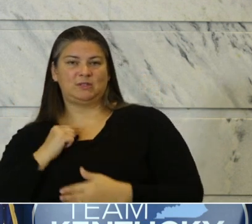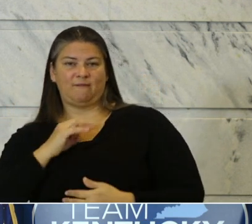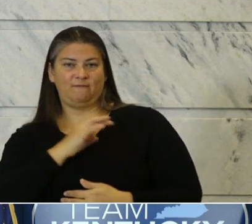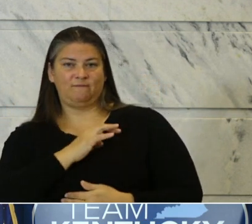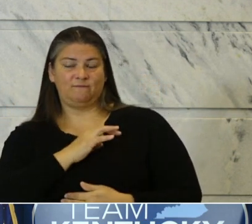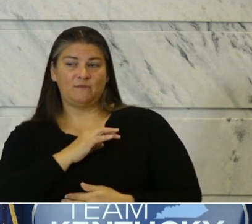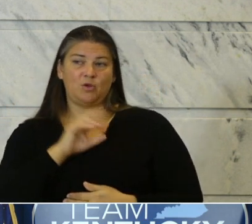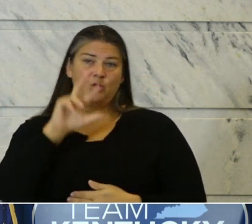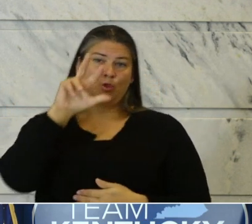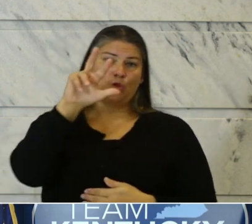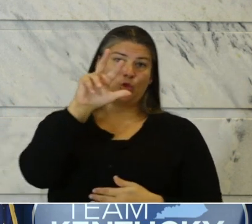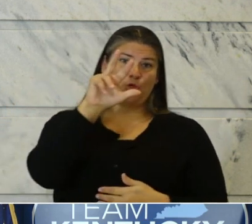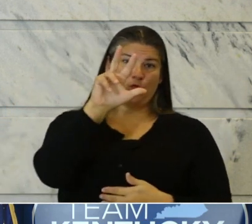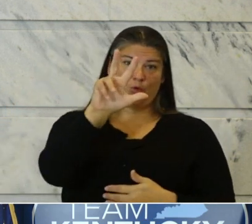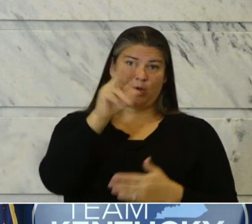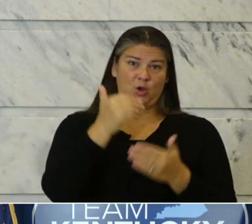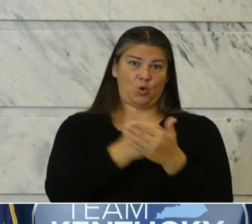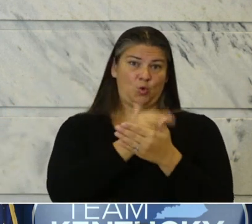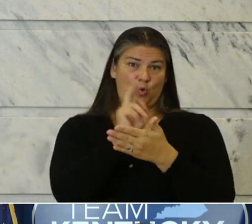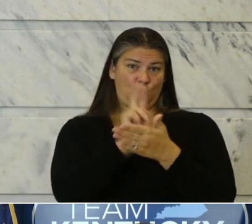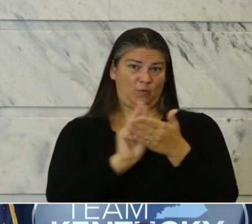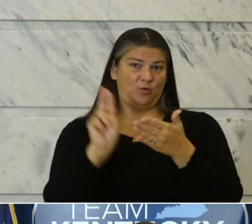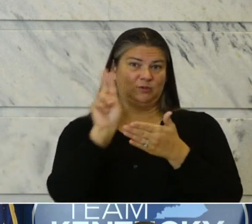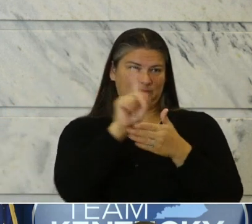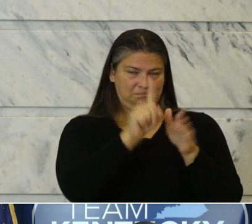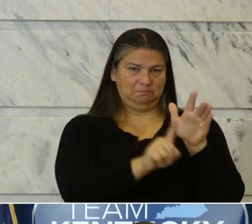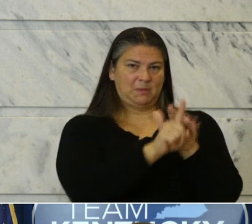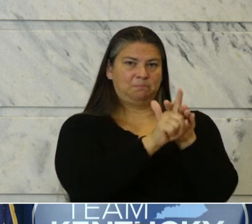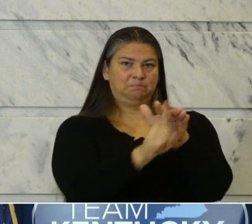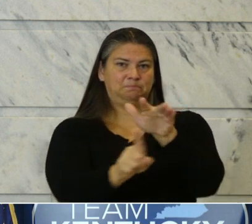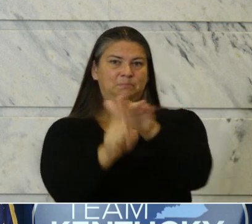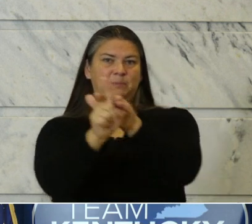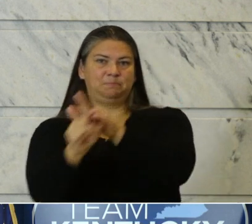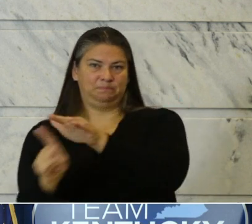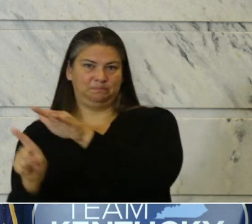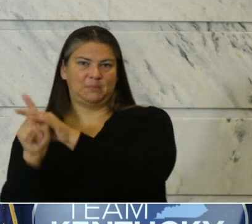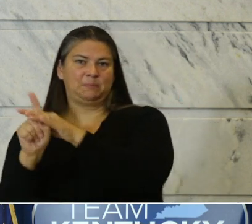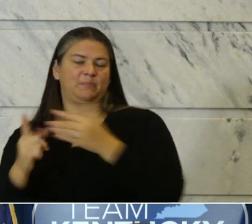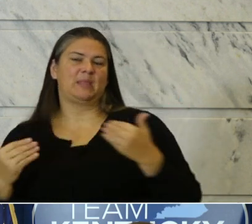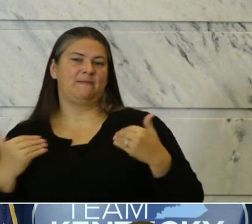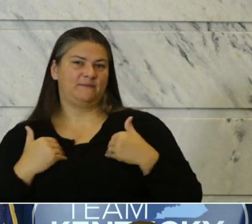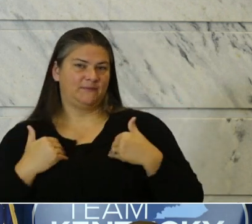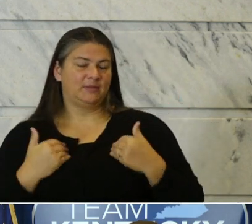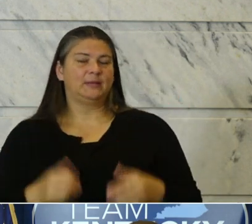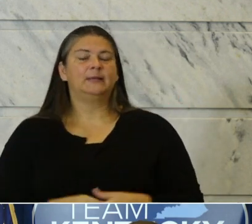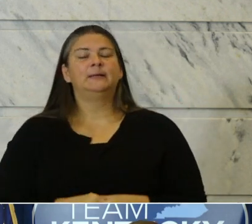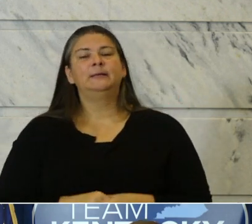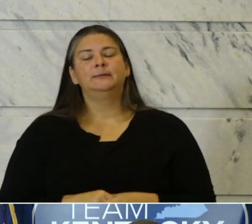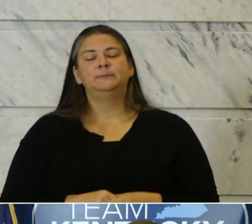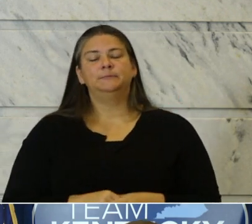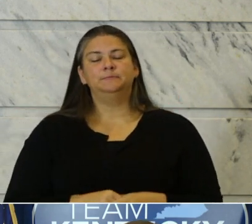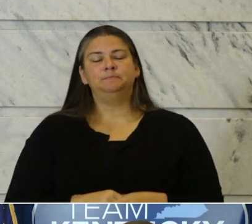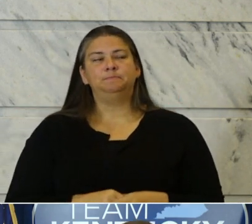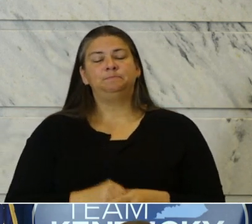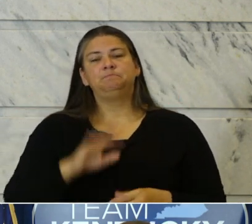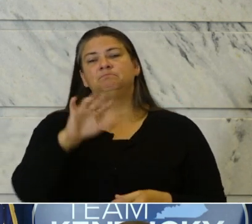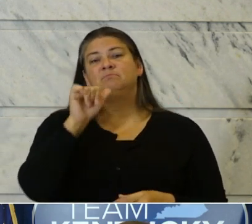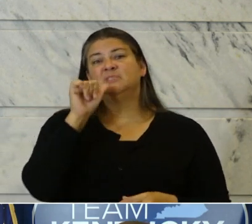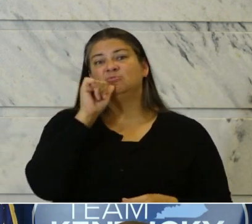3 new colleges or universities that are included. I know I said yesterday that I